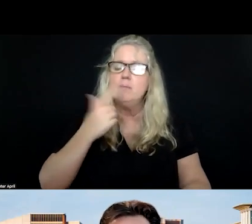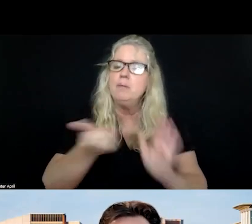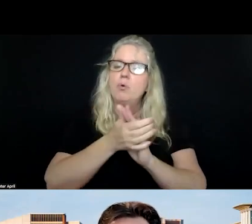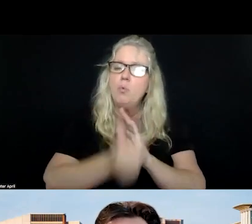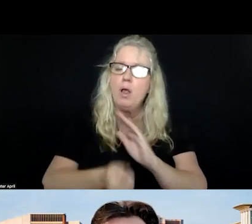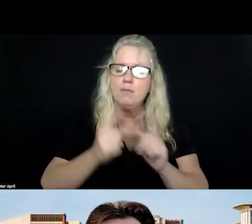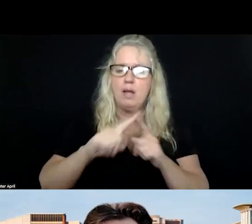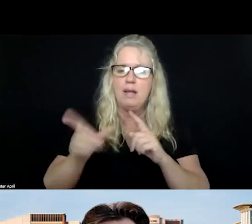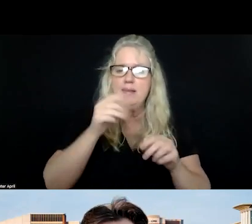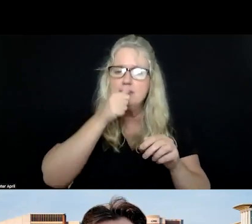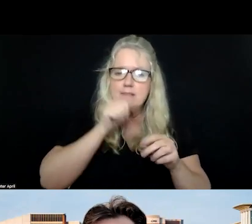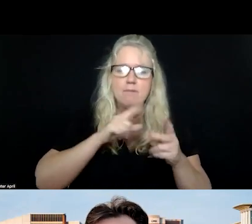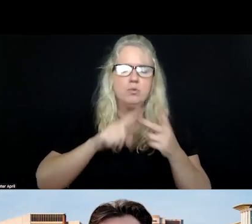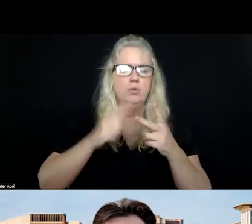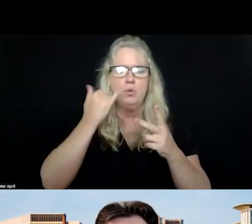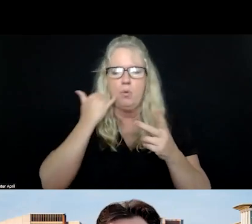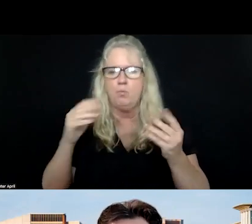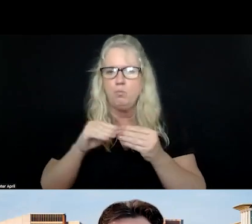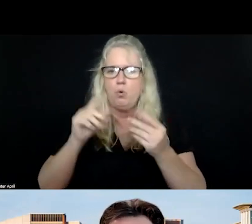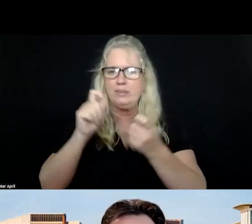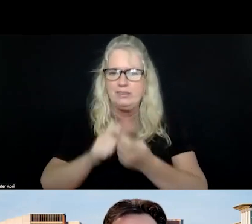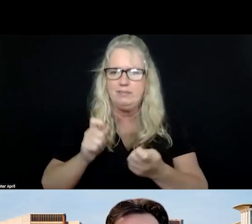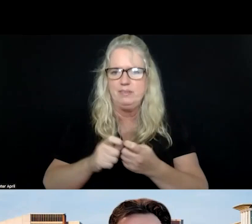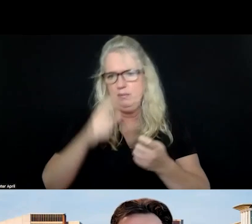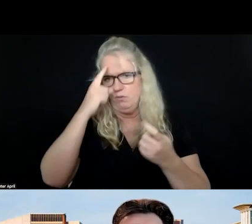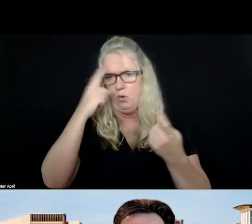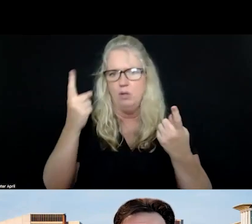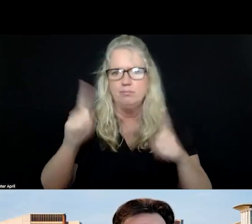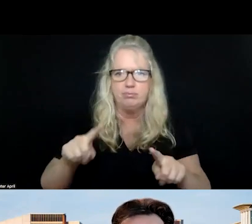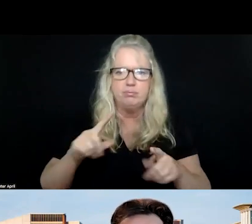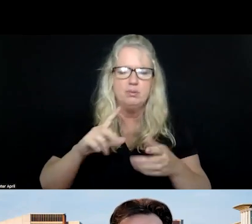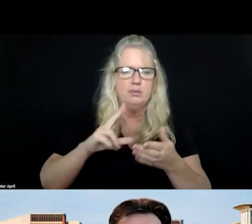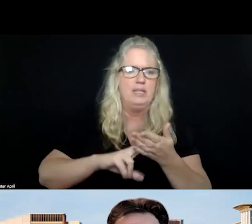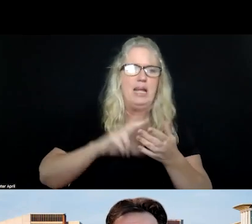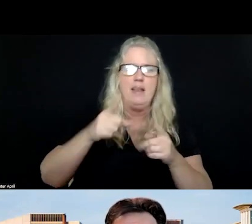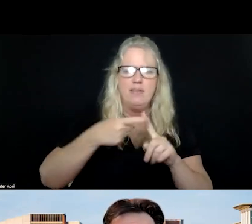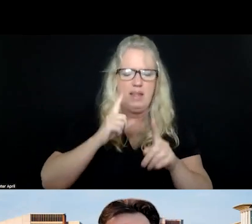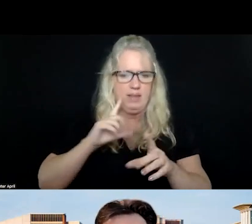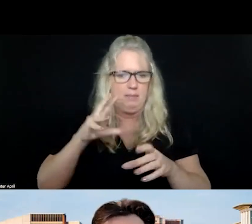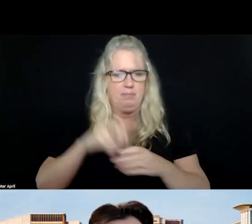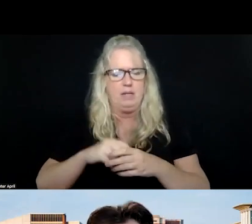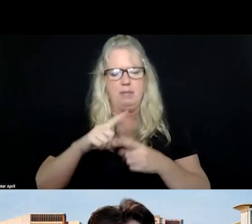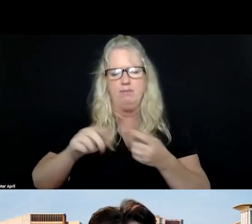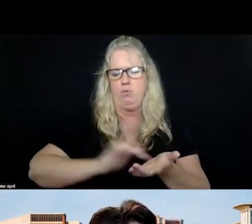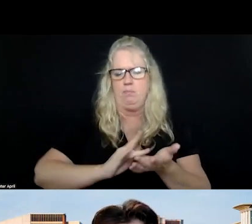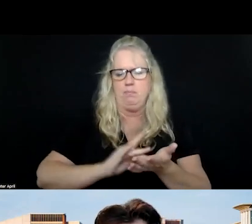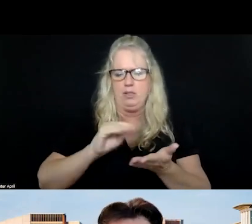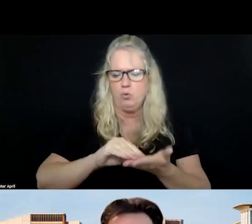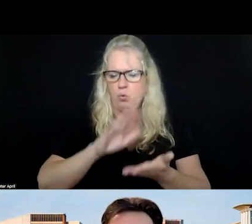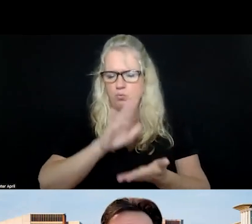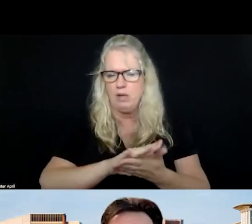loss are offered a more detailed informed consent. And then they participate jointly in medical record